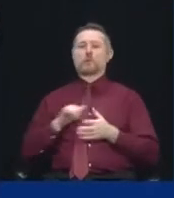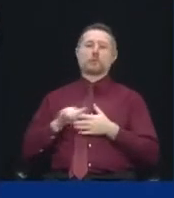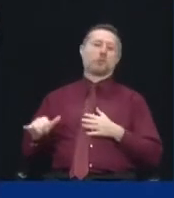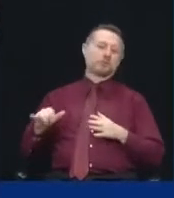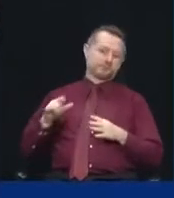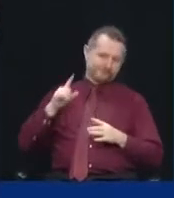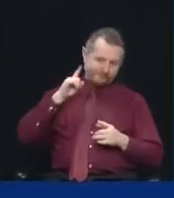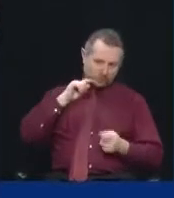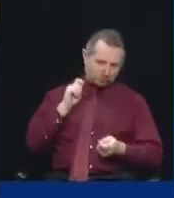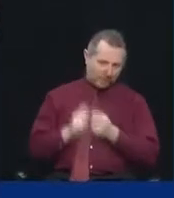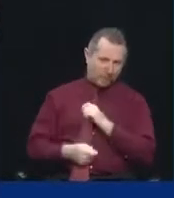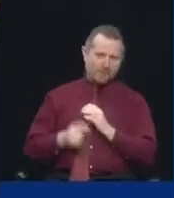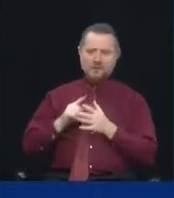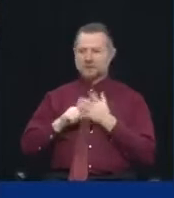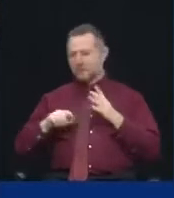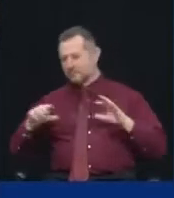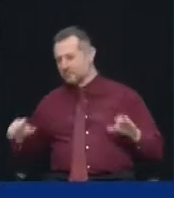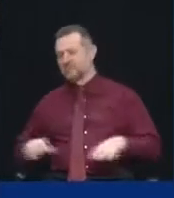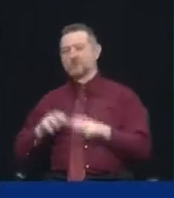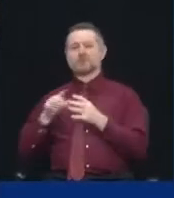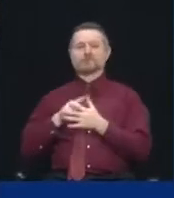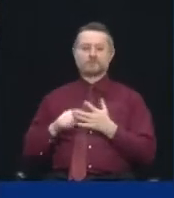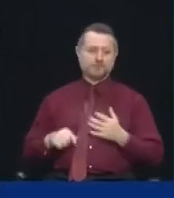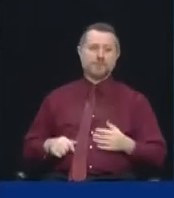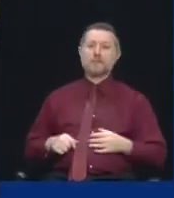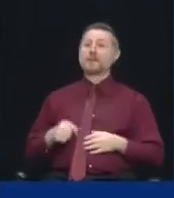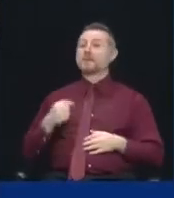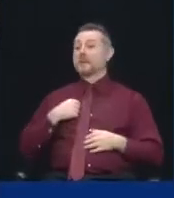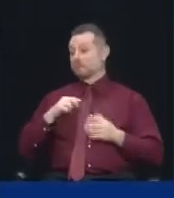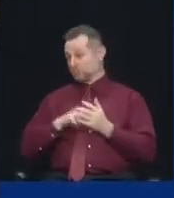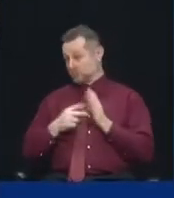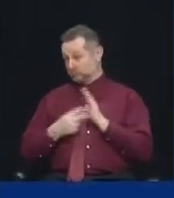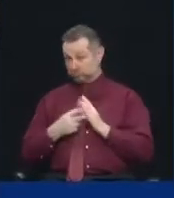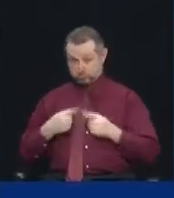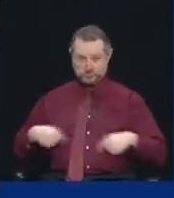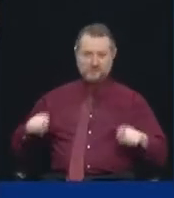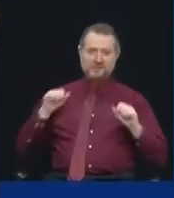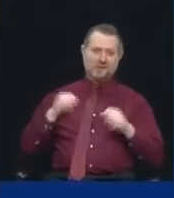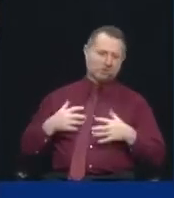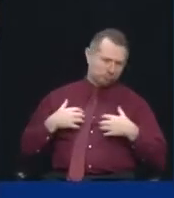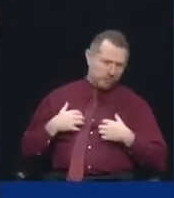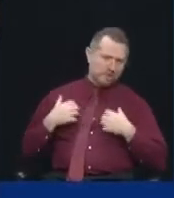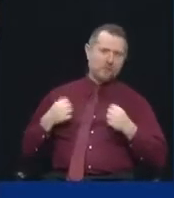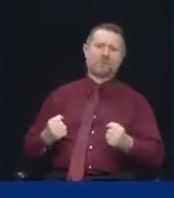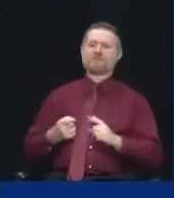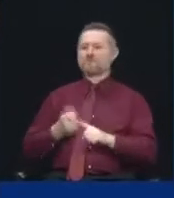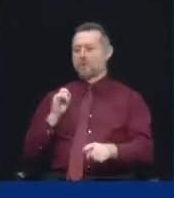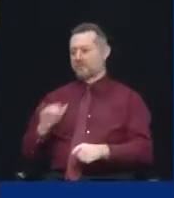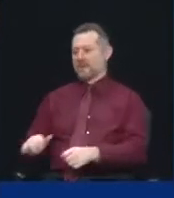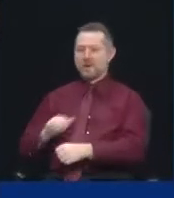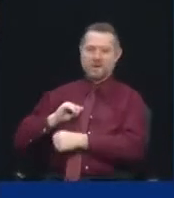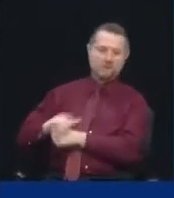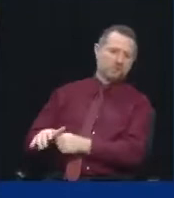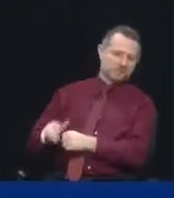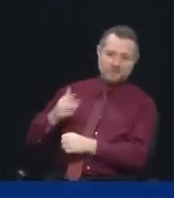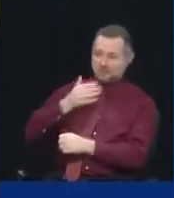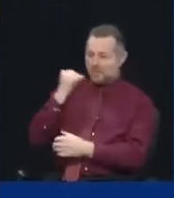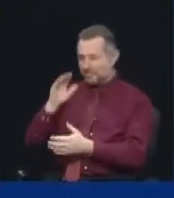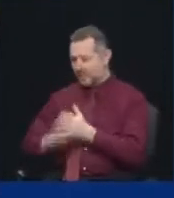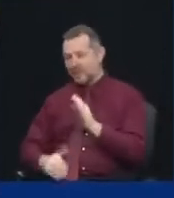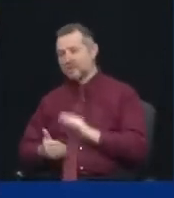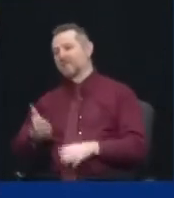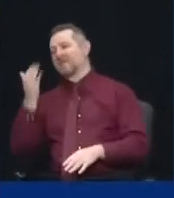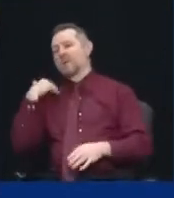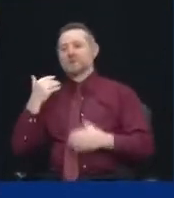good work, which will allow us to rebound post-COVID higher than ever before. And I want to thank the Senate